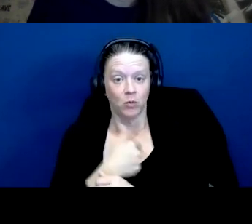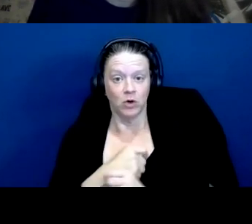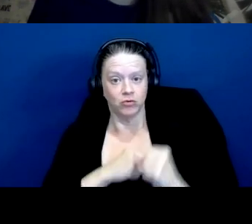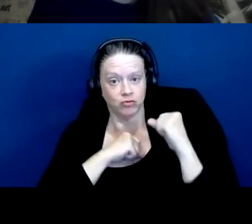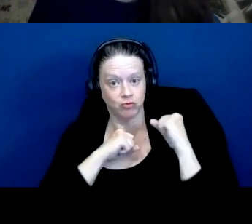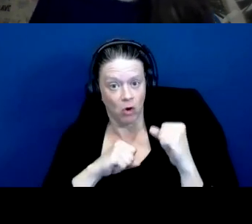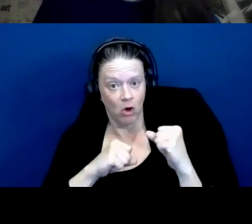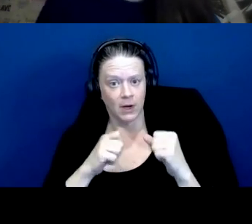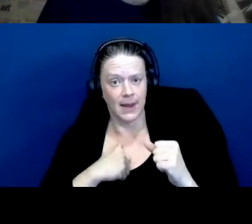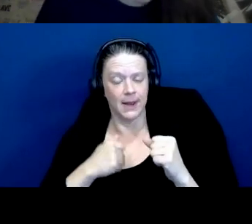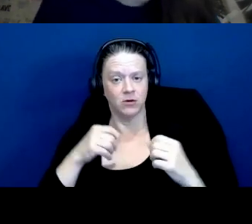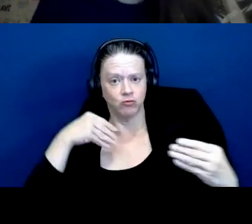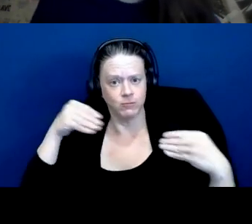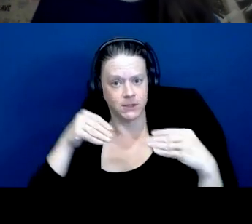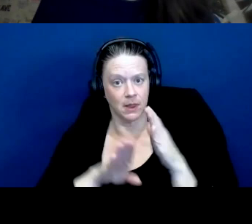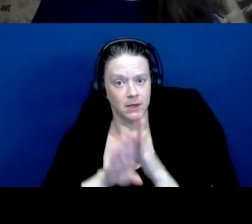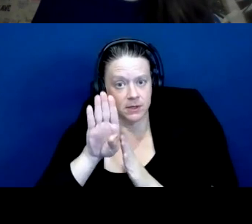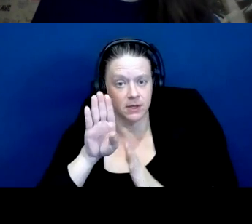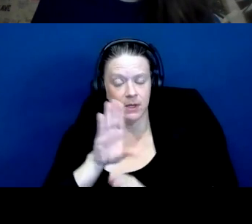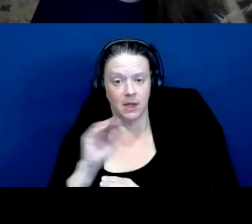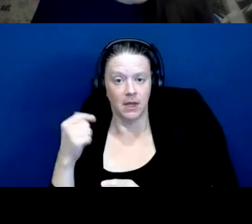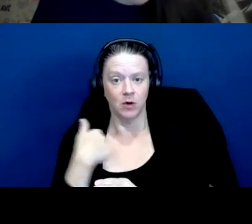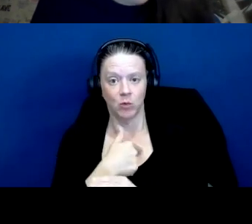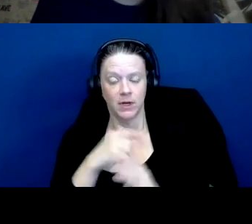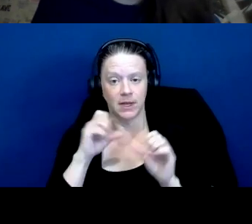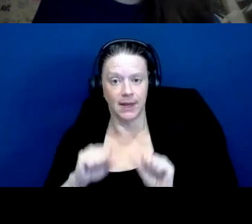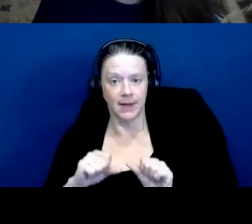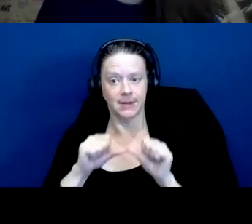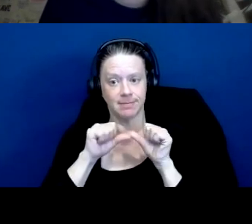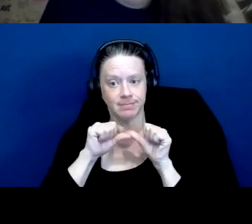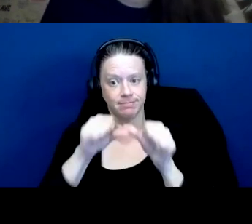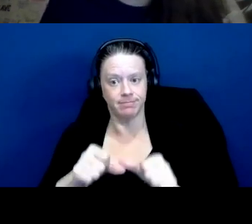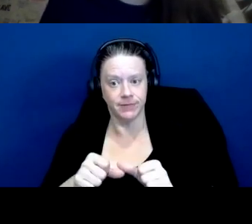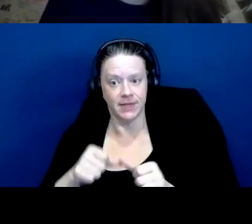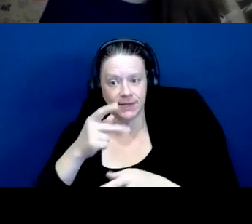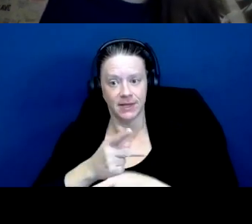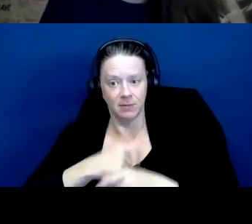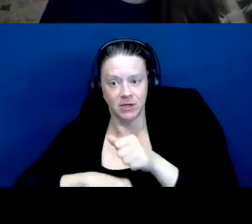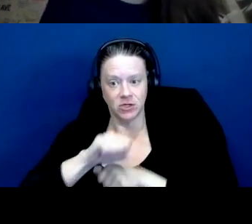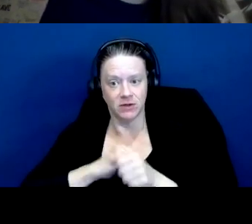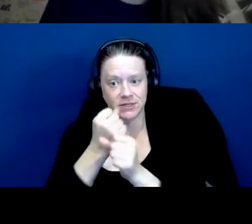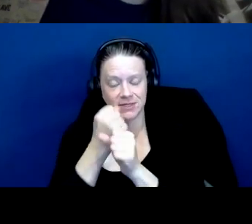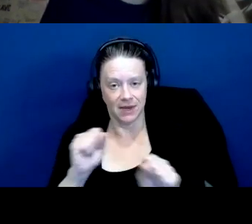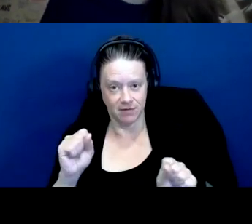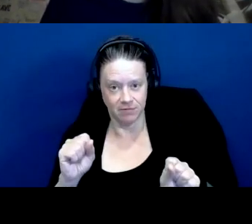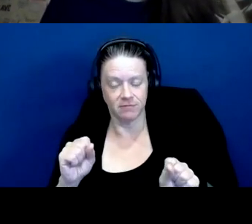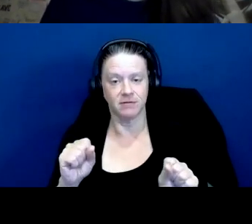overcome this through keeping each other safe and high quality information.